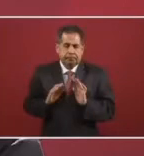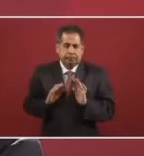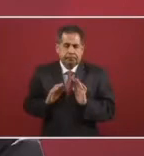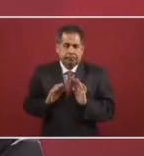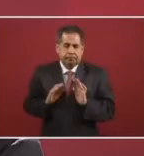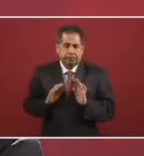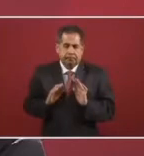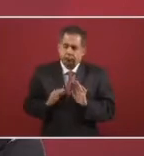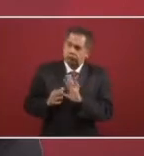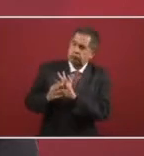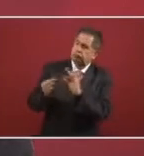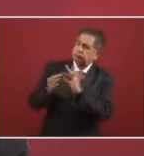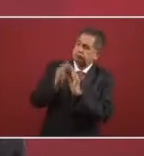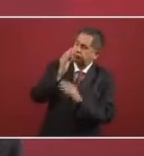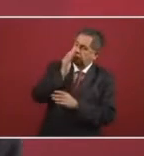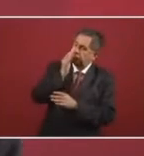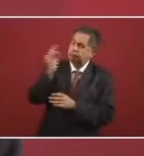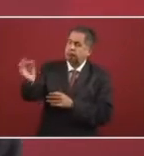active.